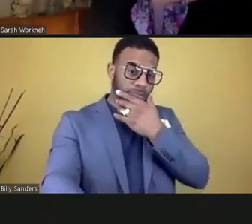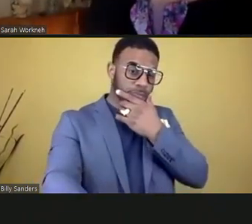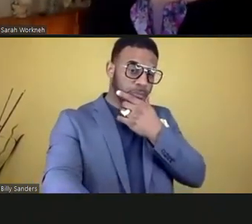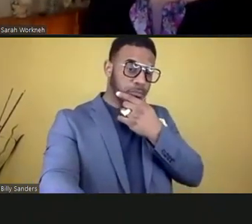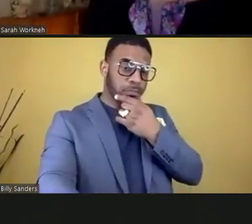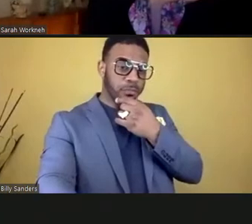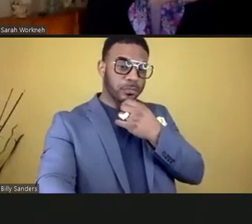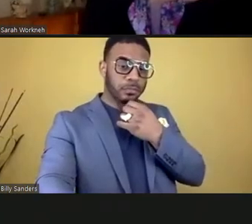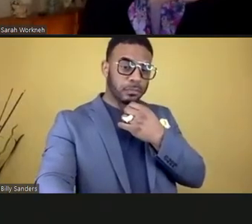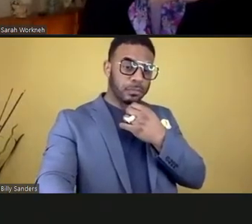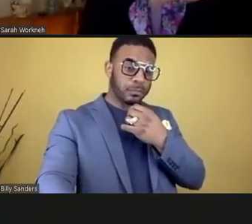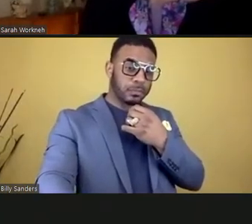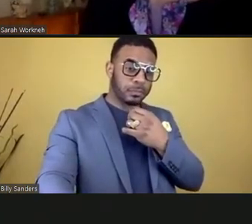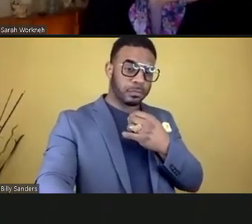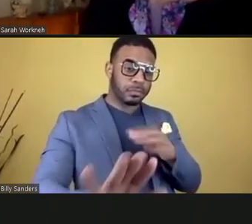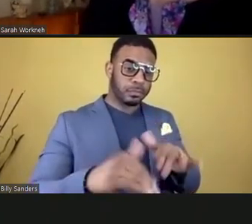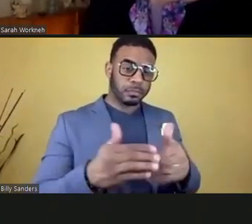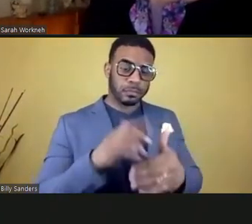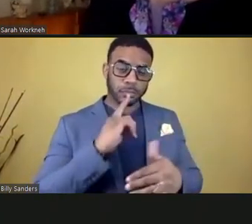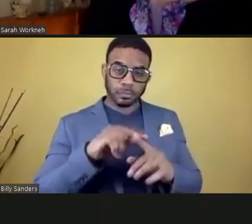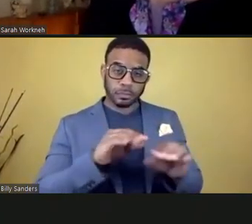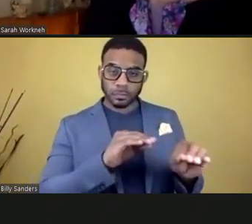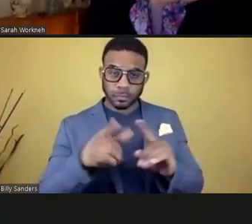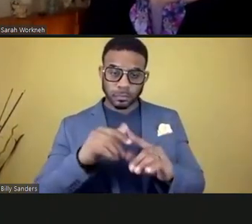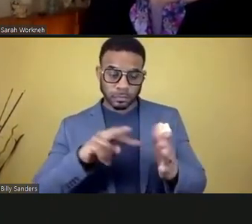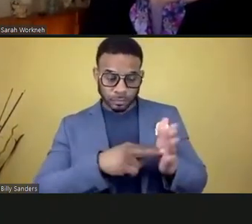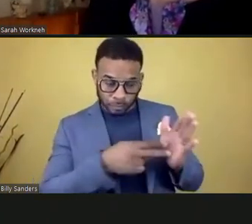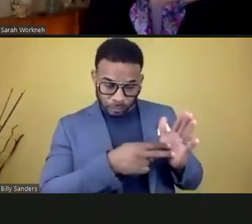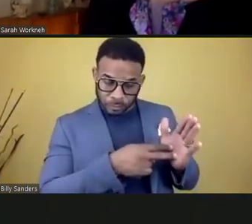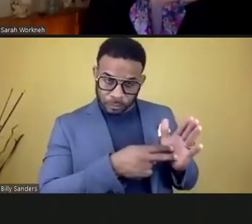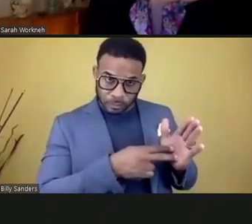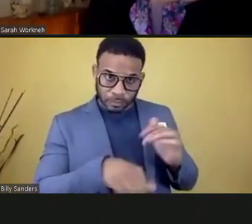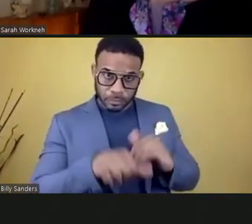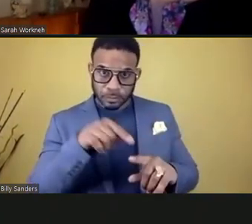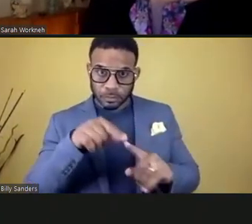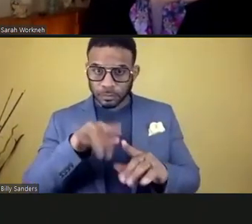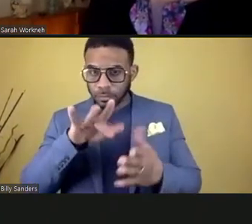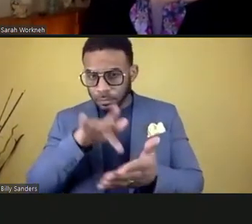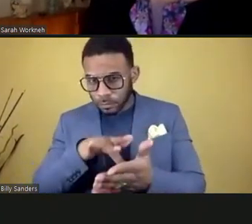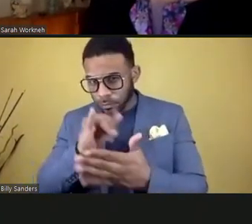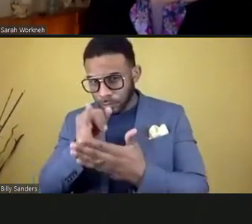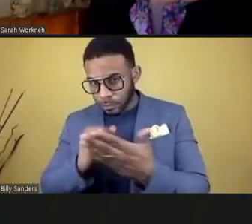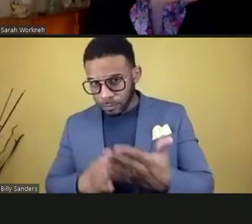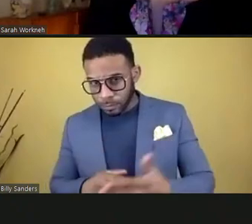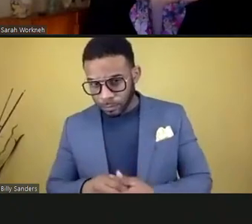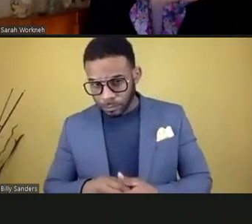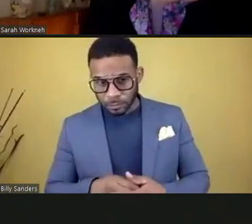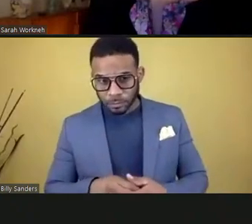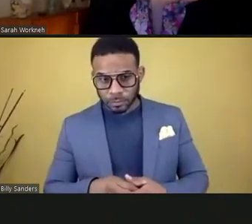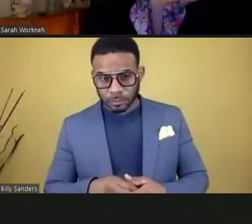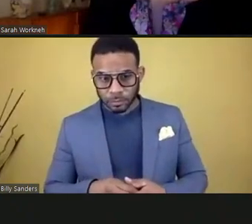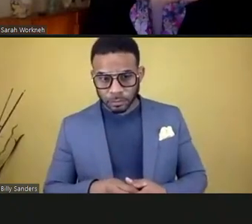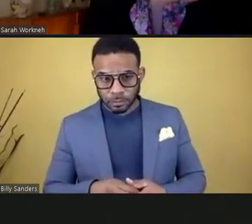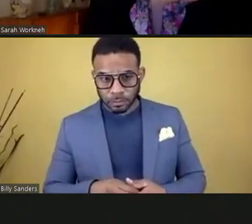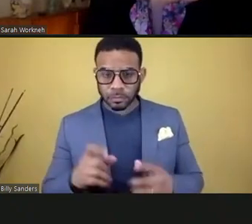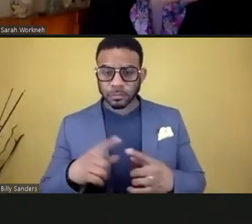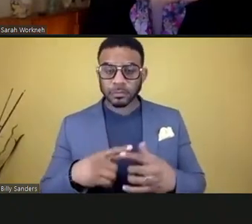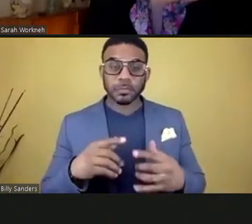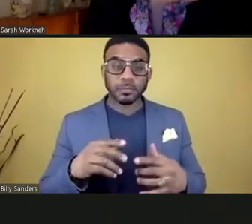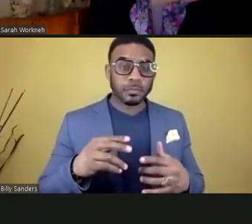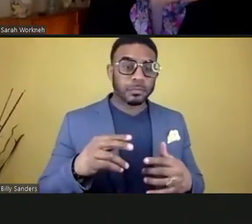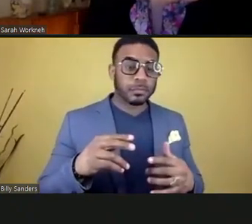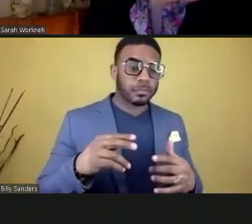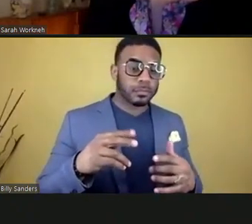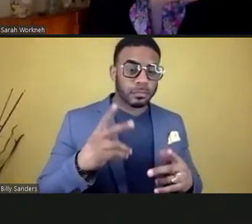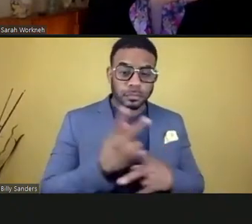how easy it is to move from our intention around centering the artist to